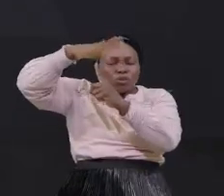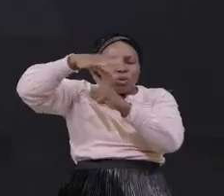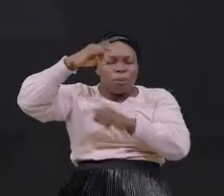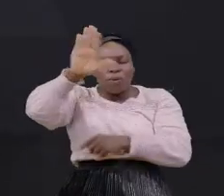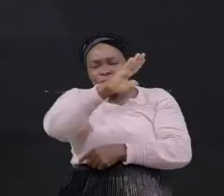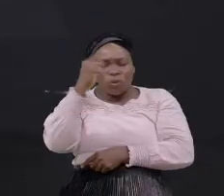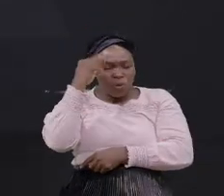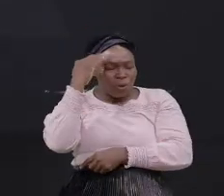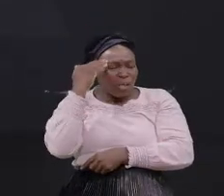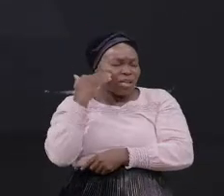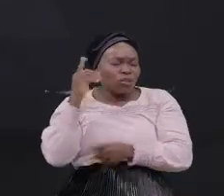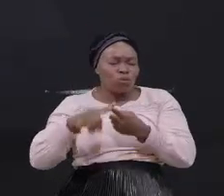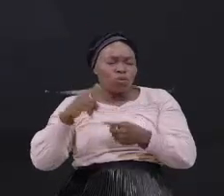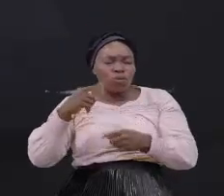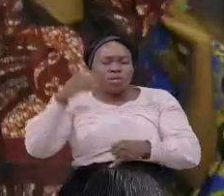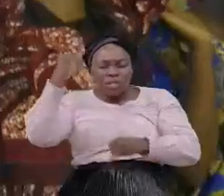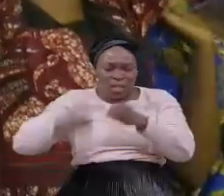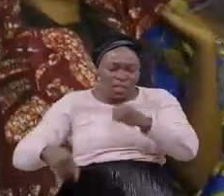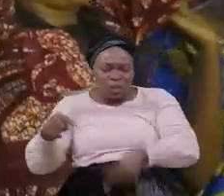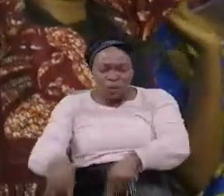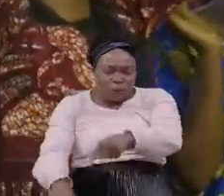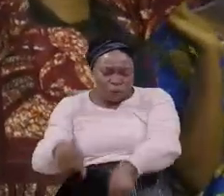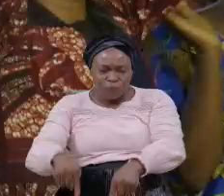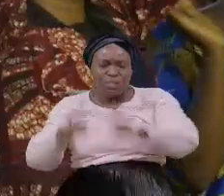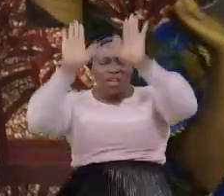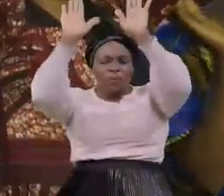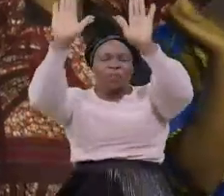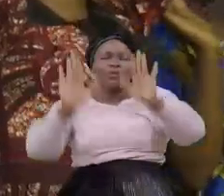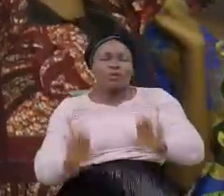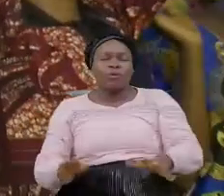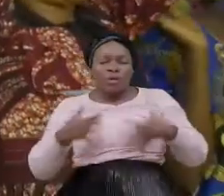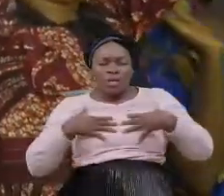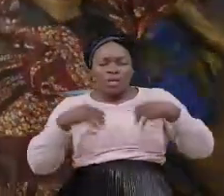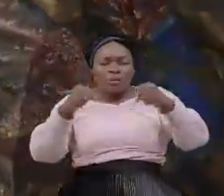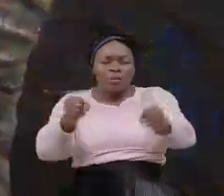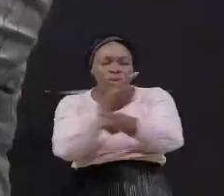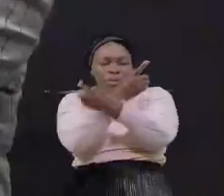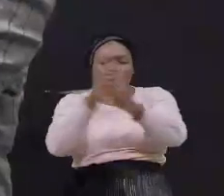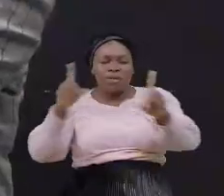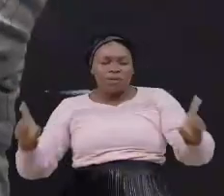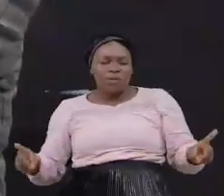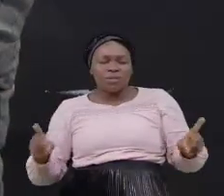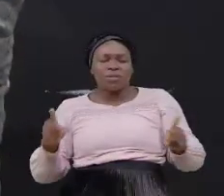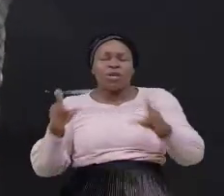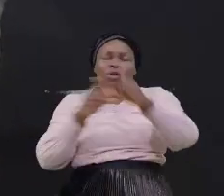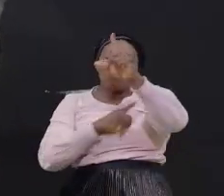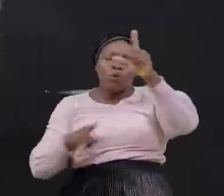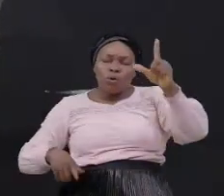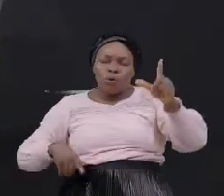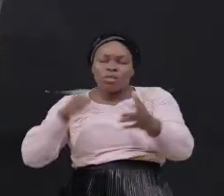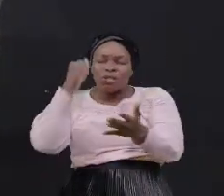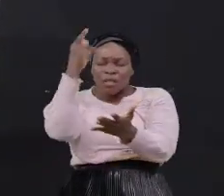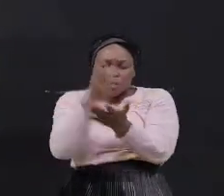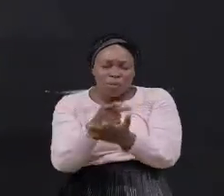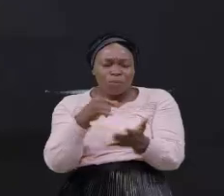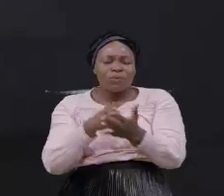Miracle. Healing. Deliverance. Lord, confirm it for